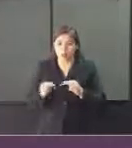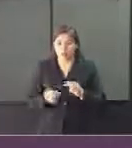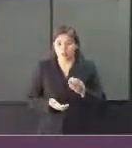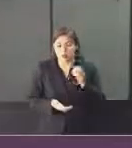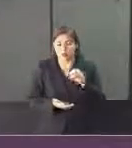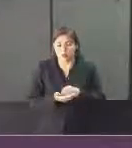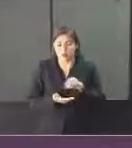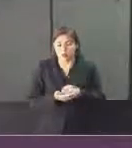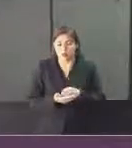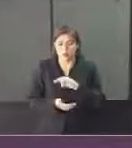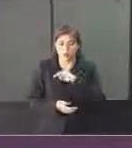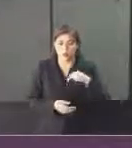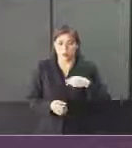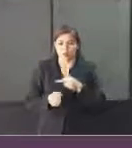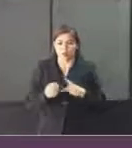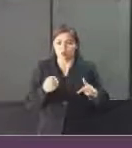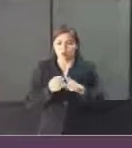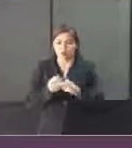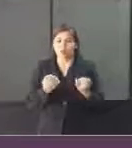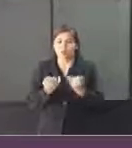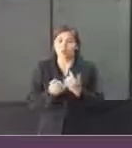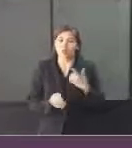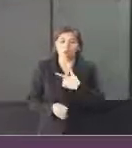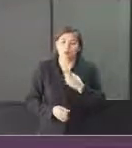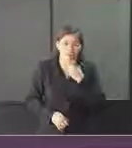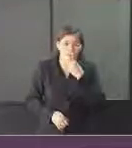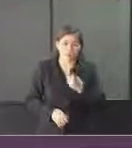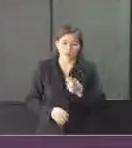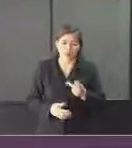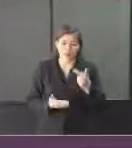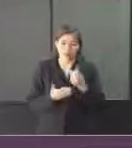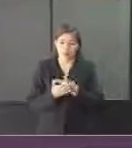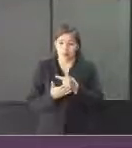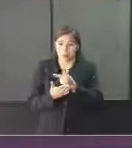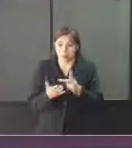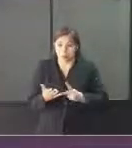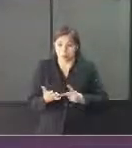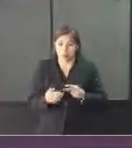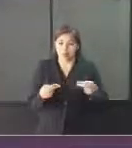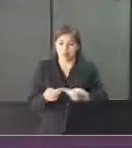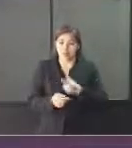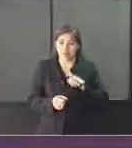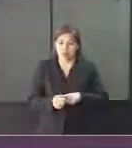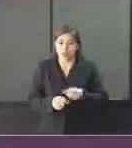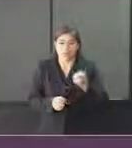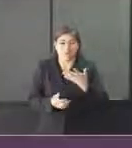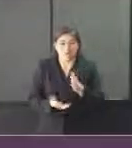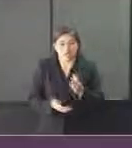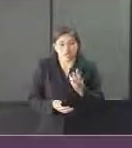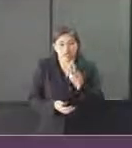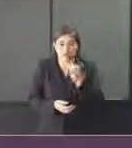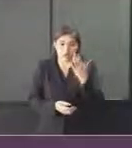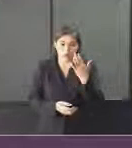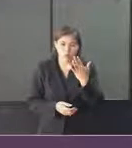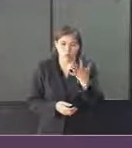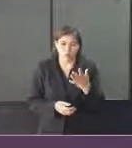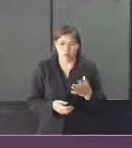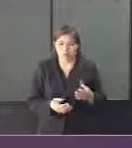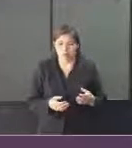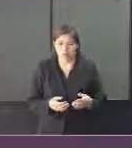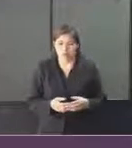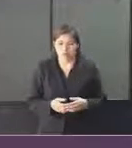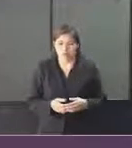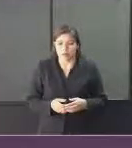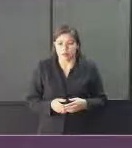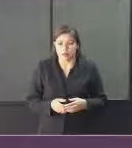statistical heterogeneity in our country. I'd like to say that the national plan has more than